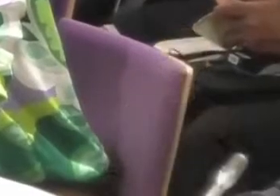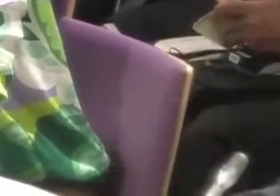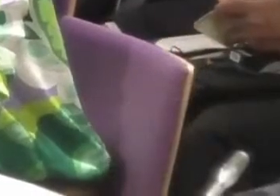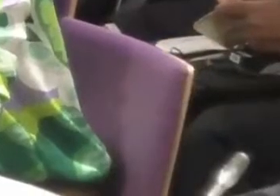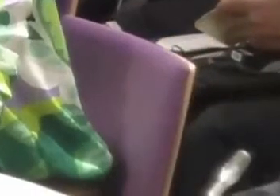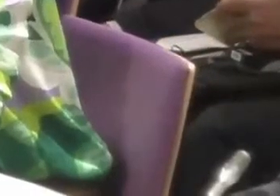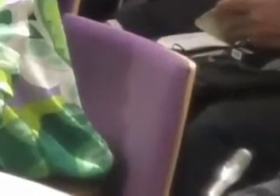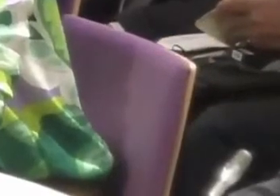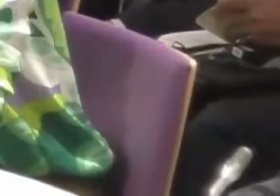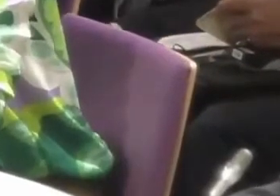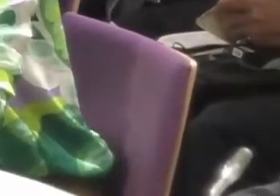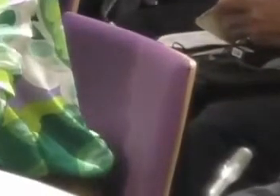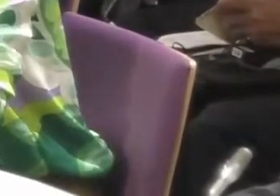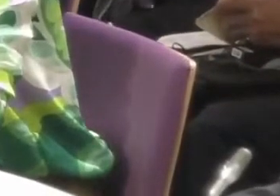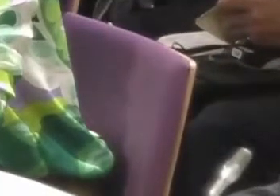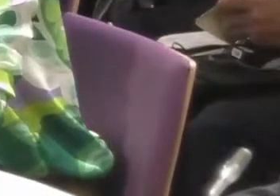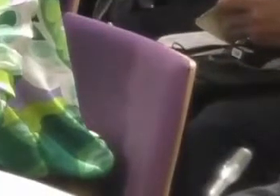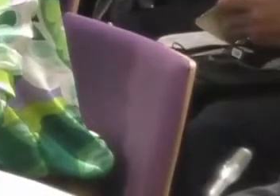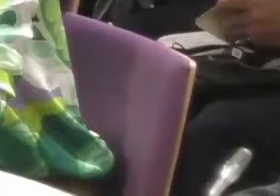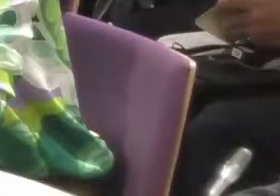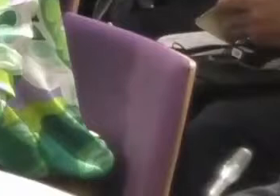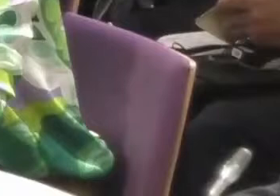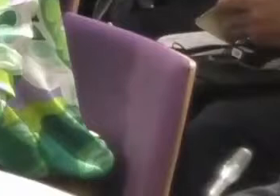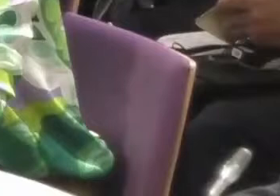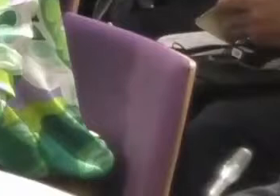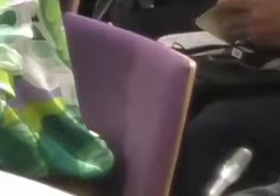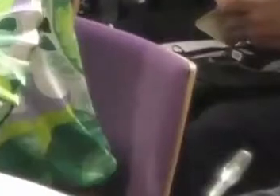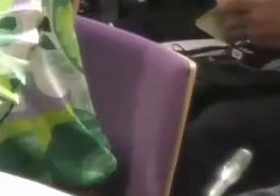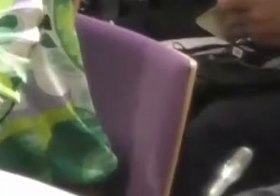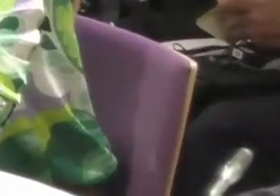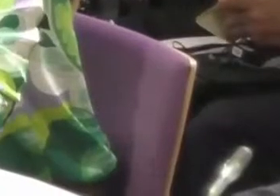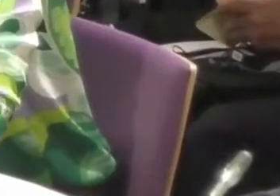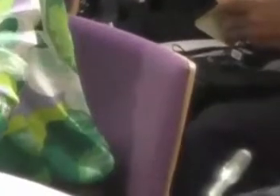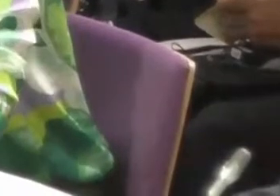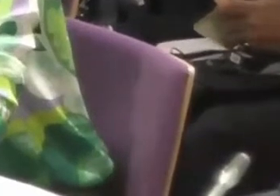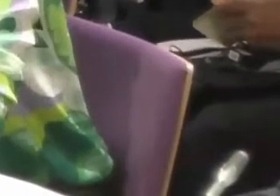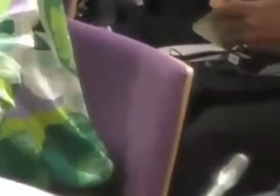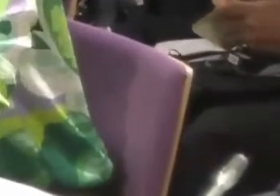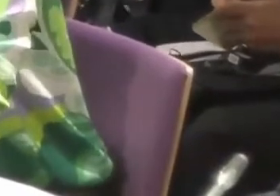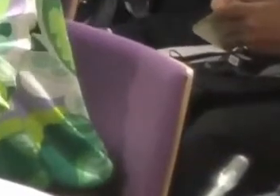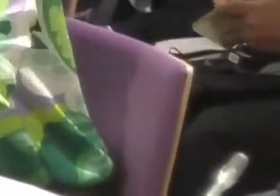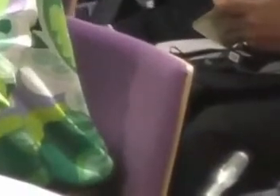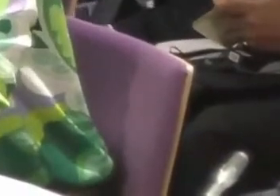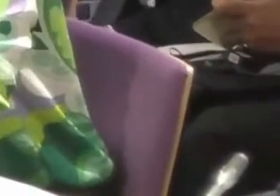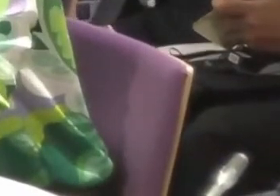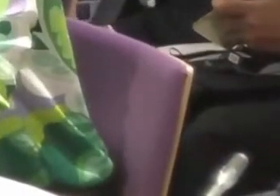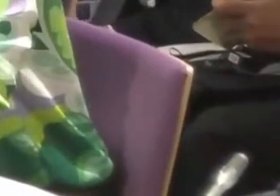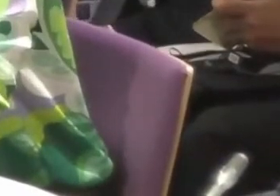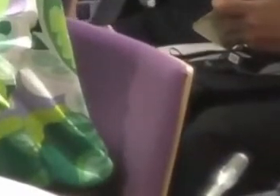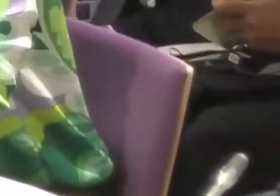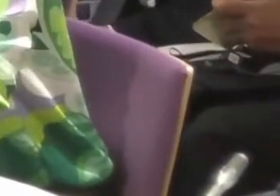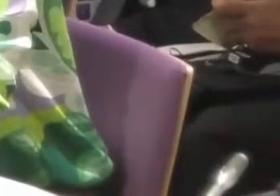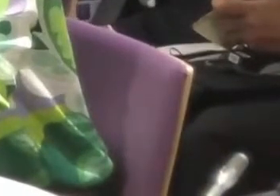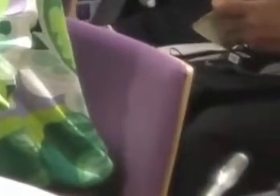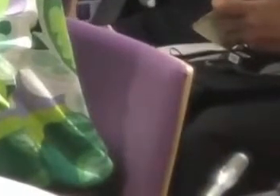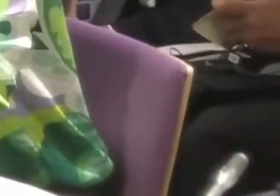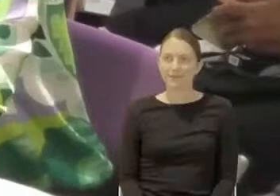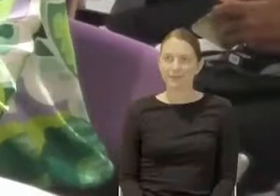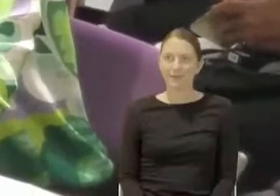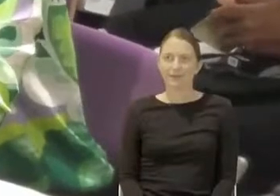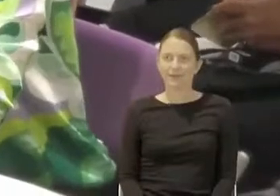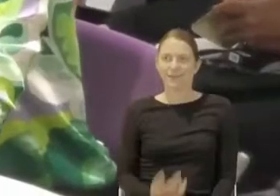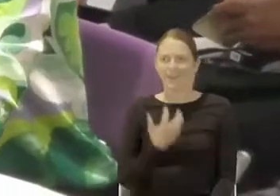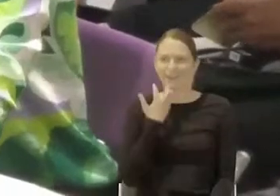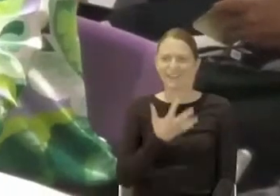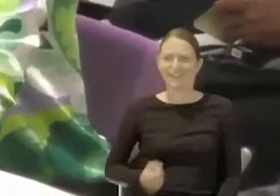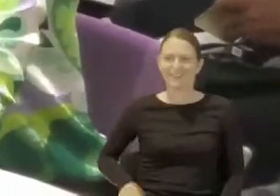from the Republic of El Salvador. We move to a virtual presentation by the Republic of India,